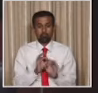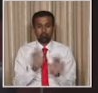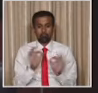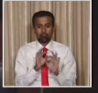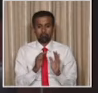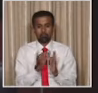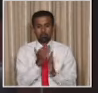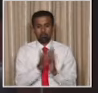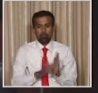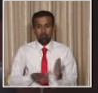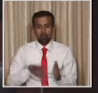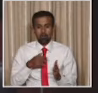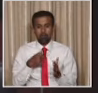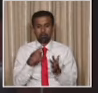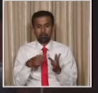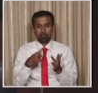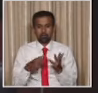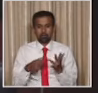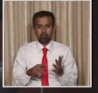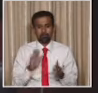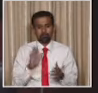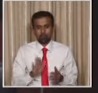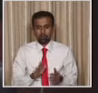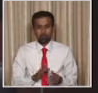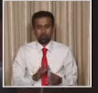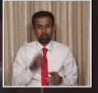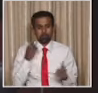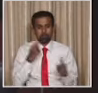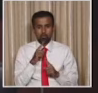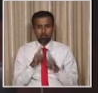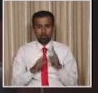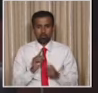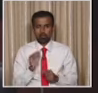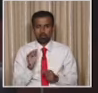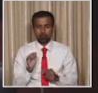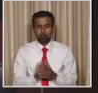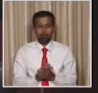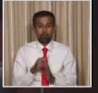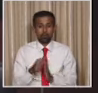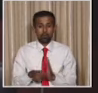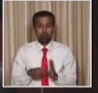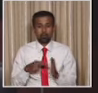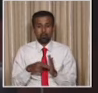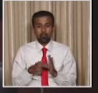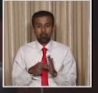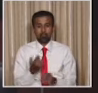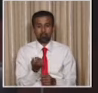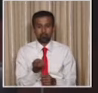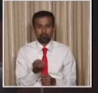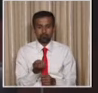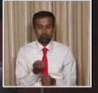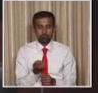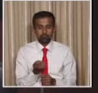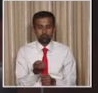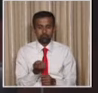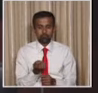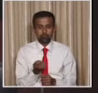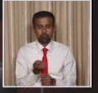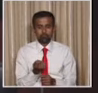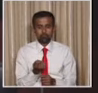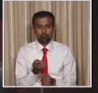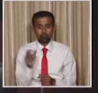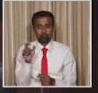the statement was that the problem facing this country is economic and it's not political. And I want